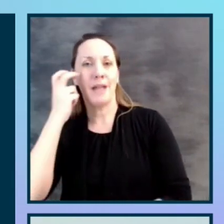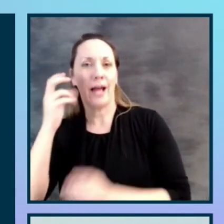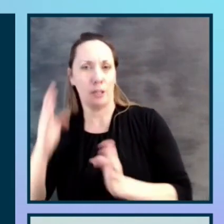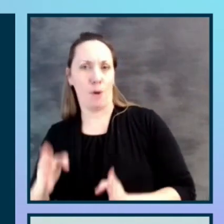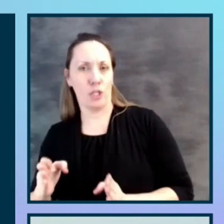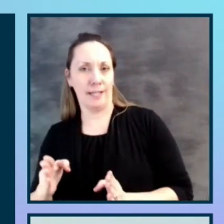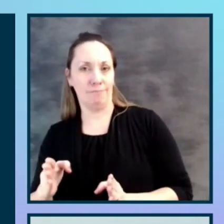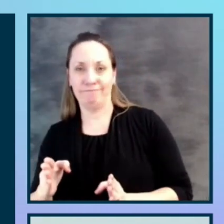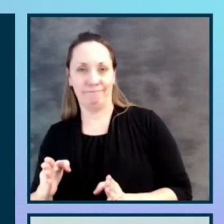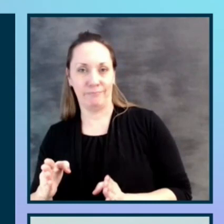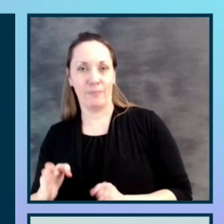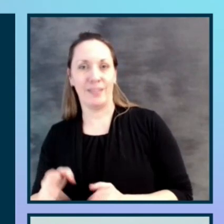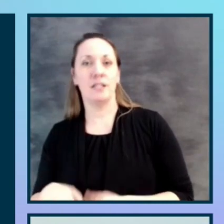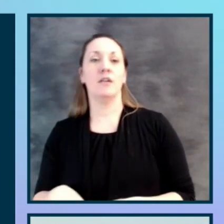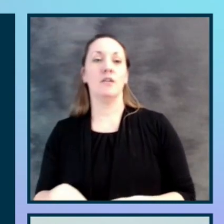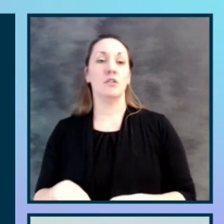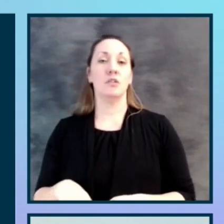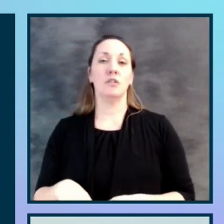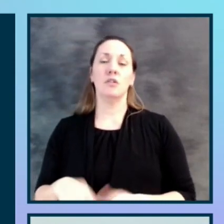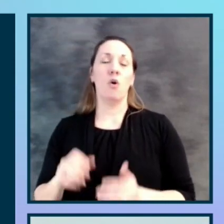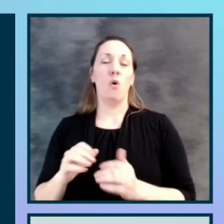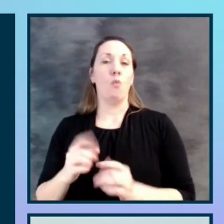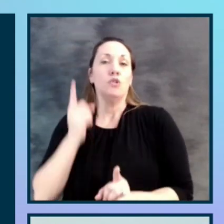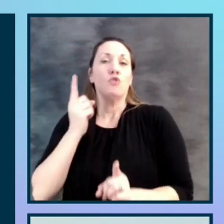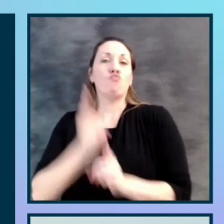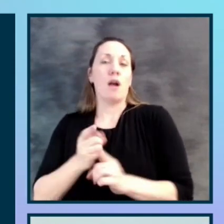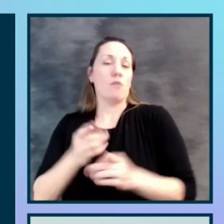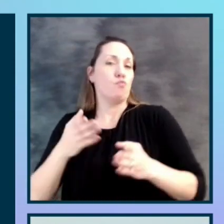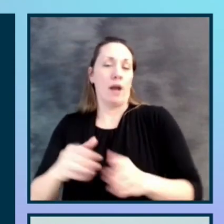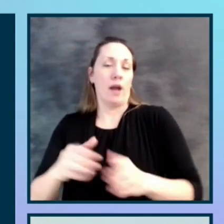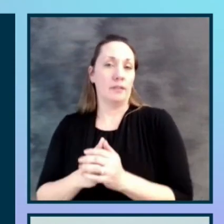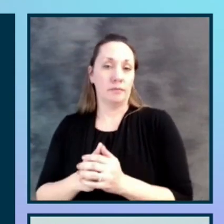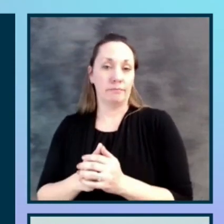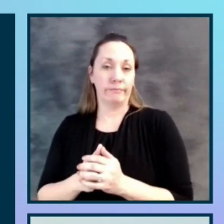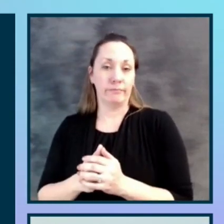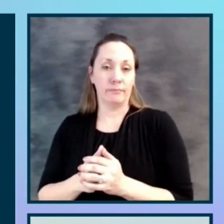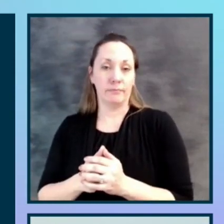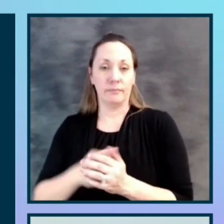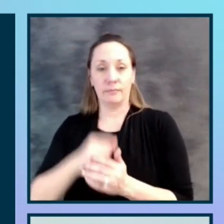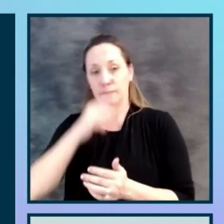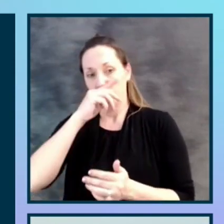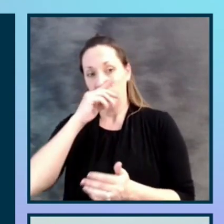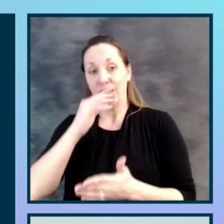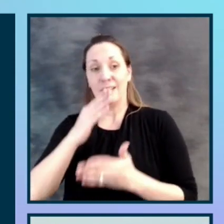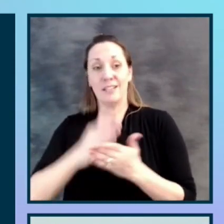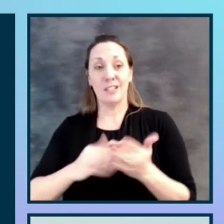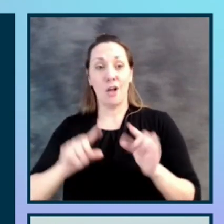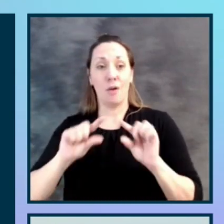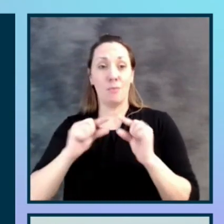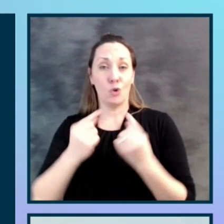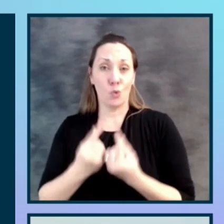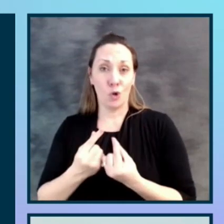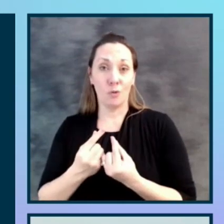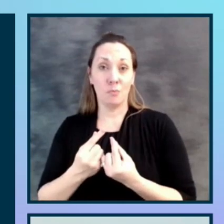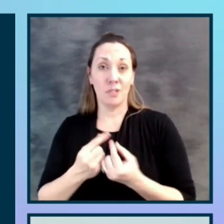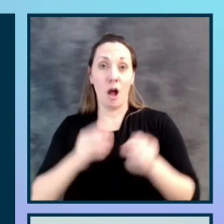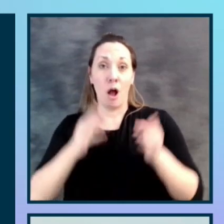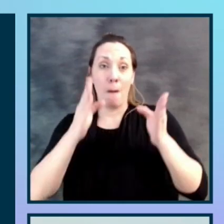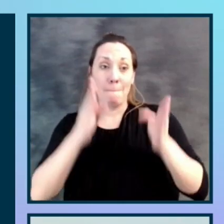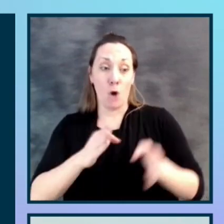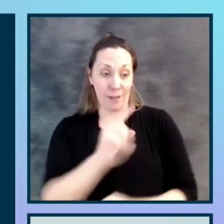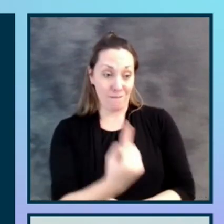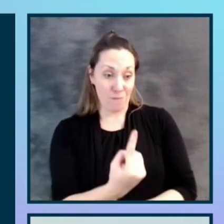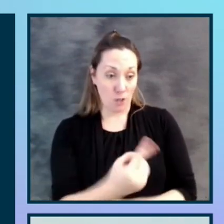So what is the right approach? It really depends. Some groups prefer person-first language, while